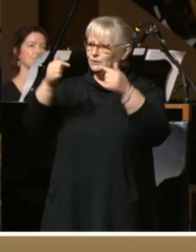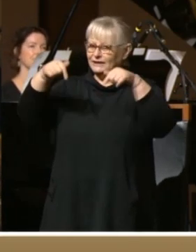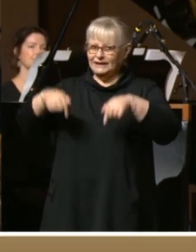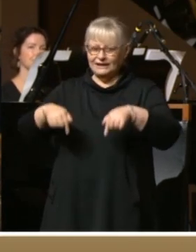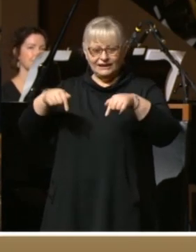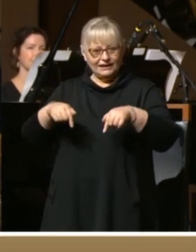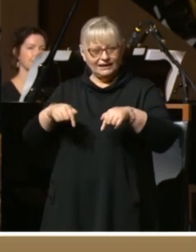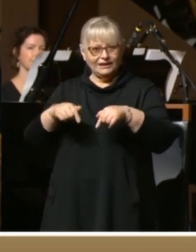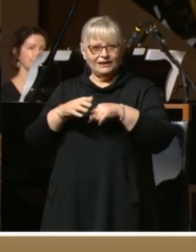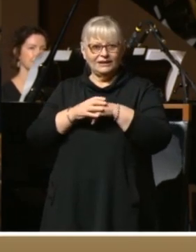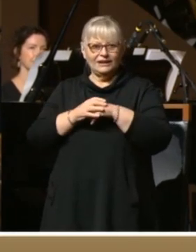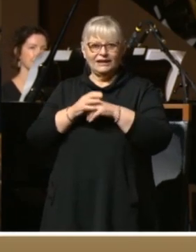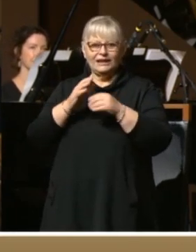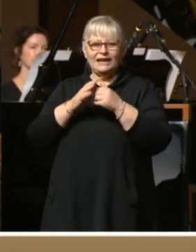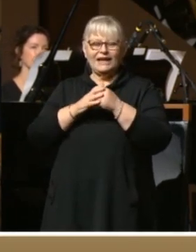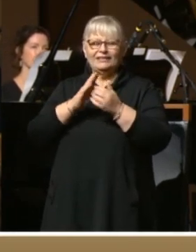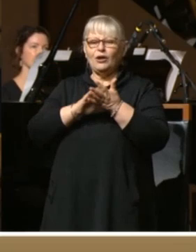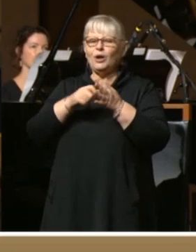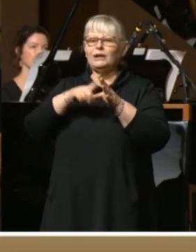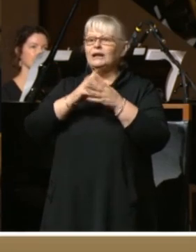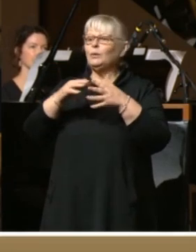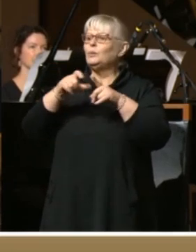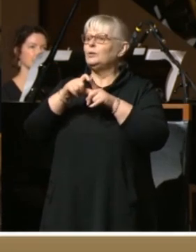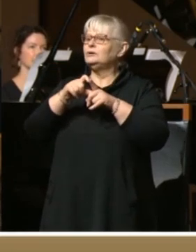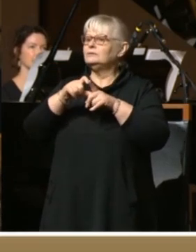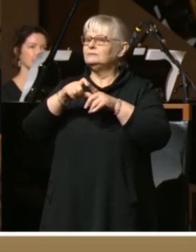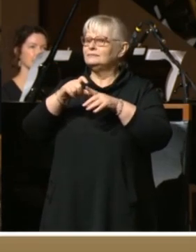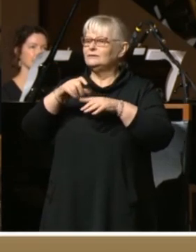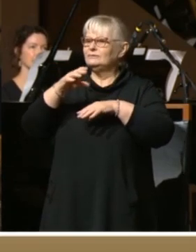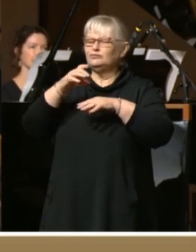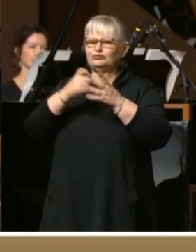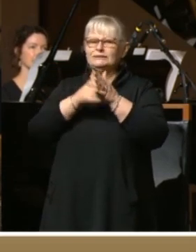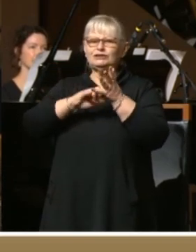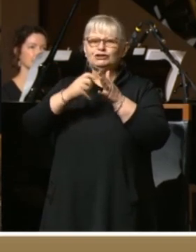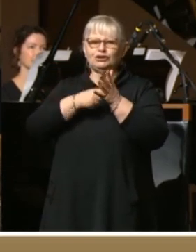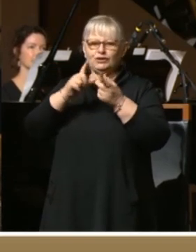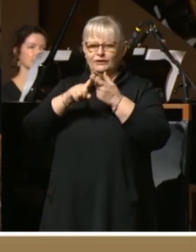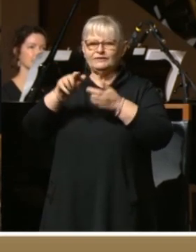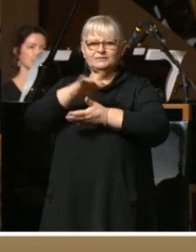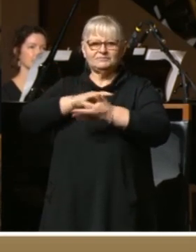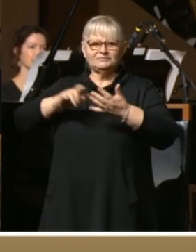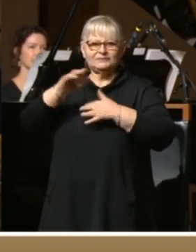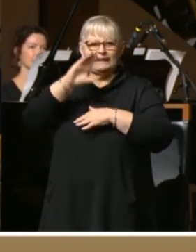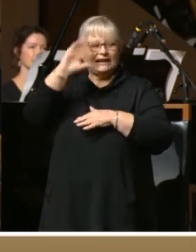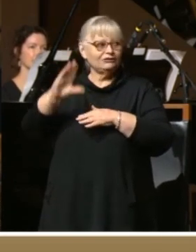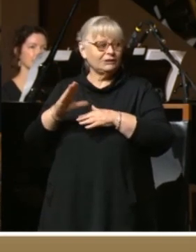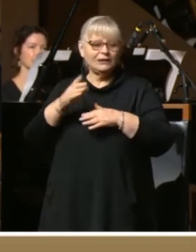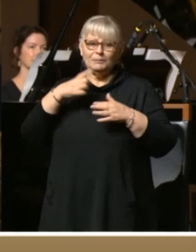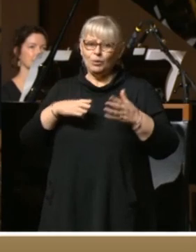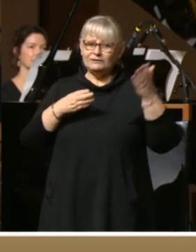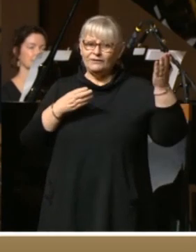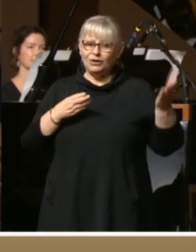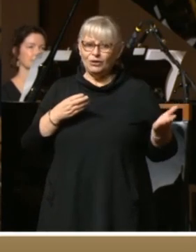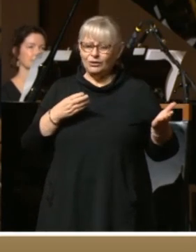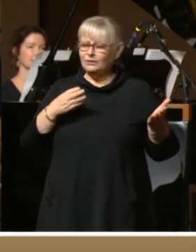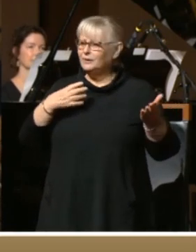Kara, Hollywood Aboriginal Reserve, Ngambri, Canberra country. Because of her, I can, and because